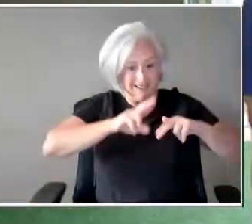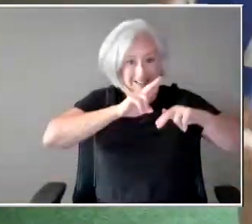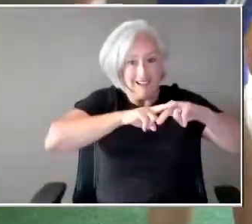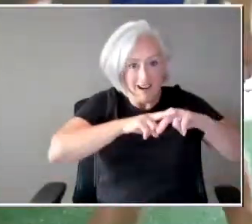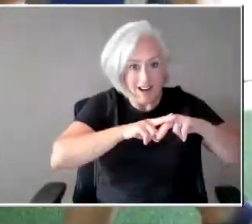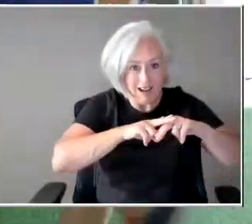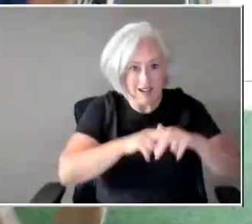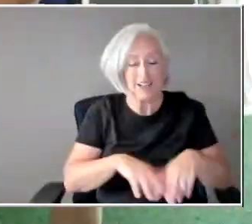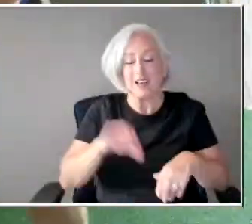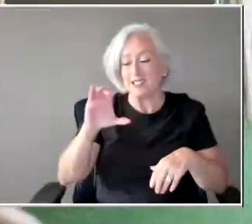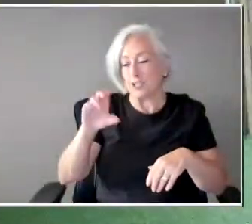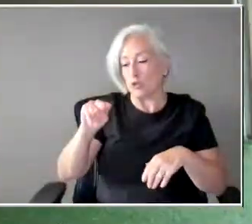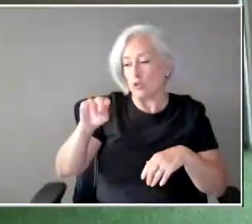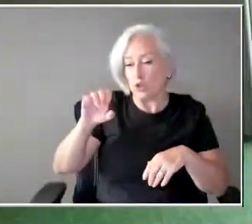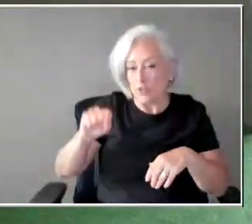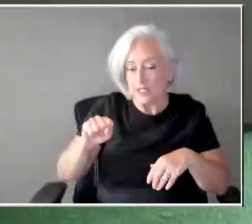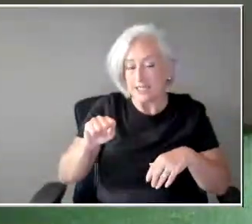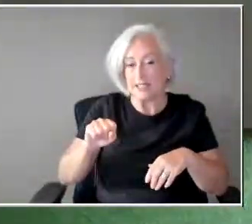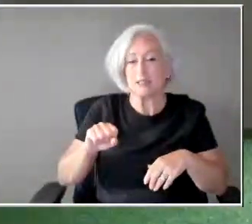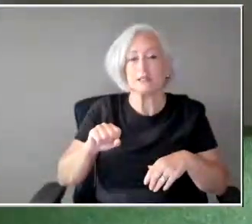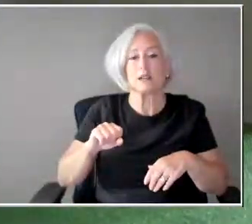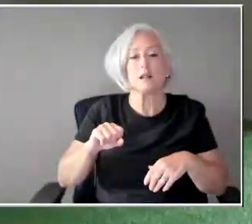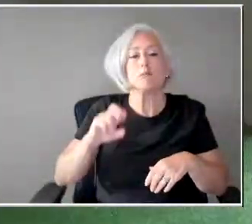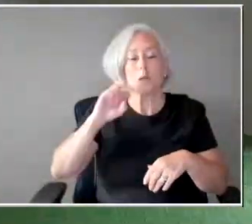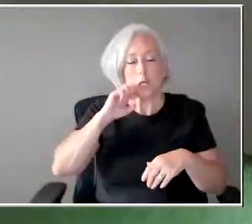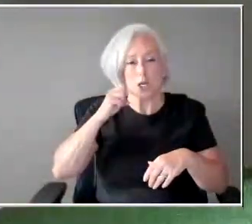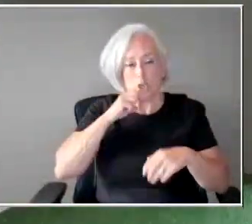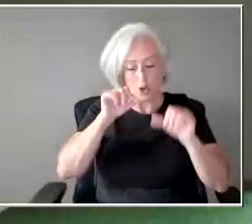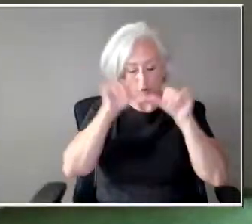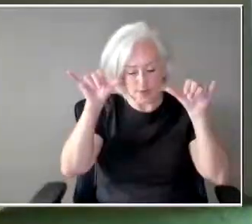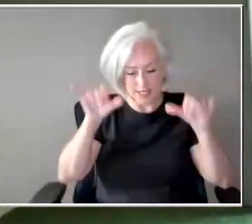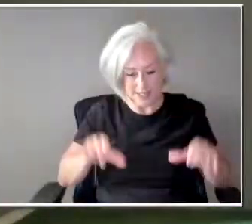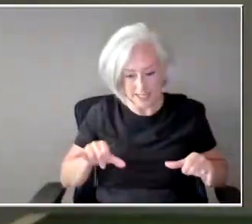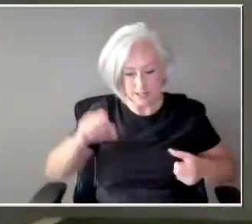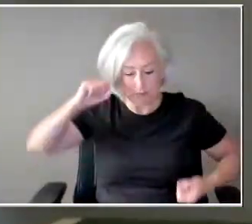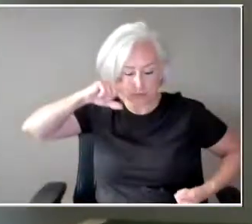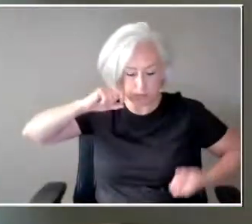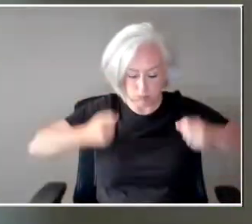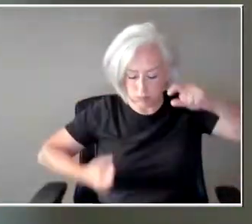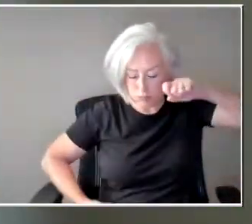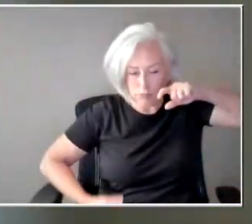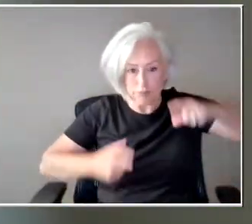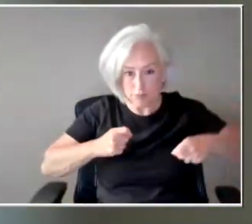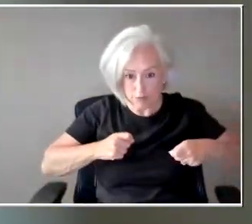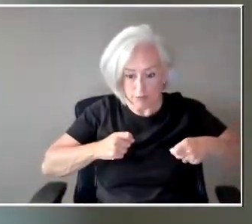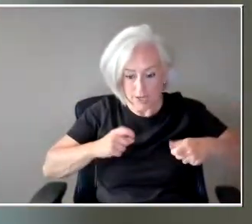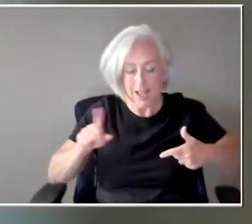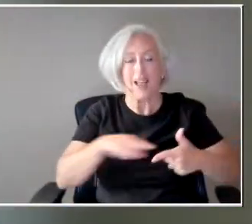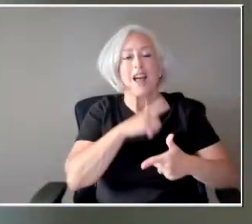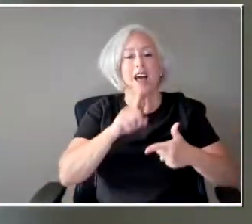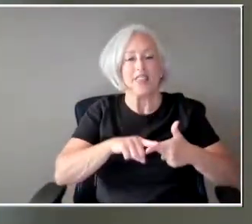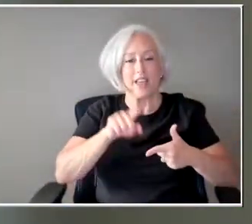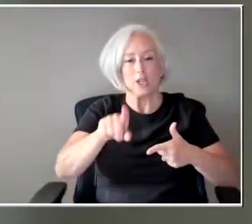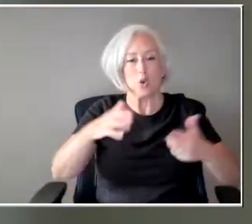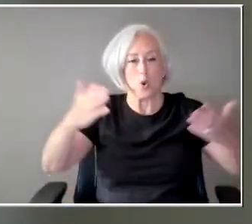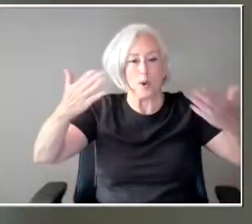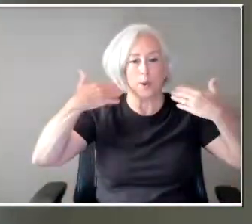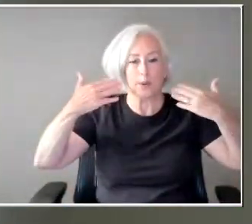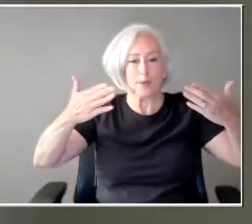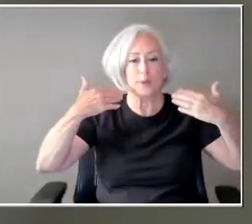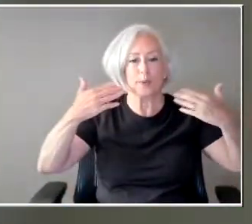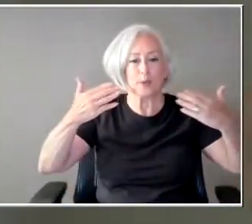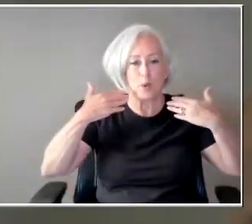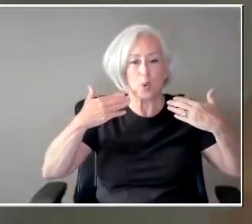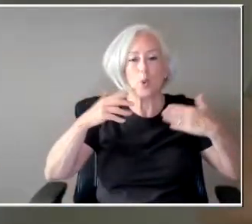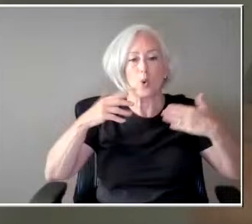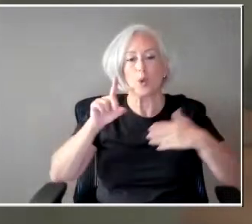up for exercise, when you go into your cool down and your stretch, that's when your parasympathetic nervous system kicks in